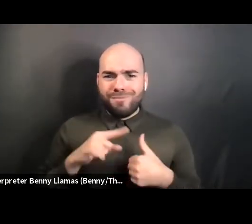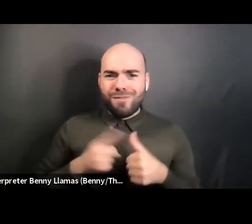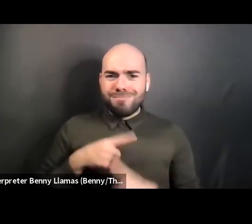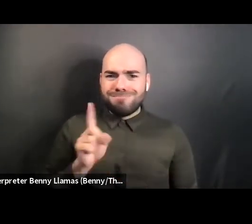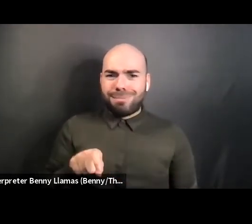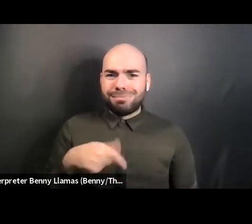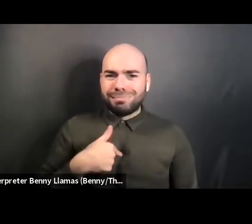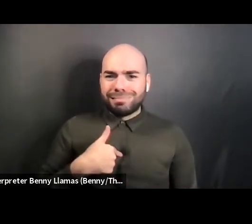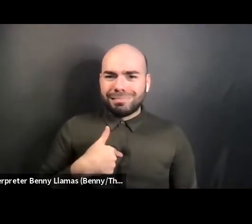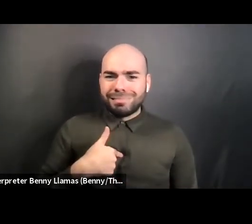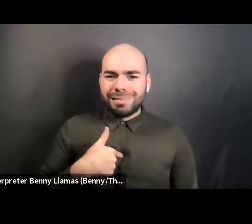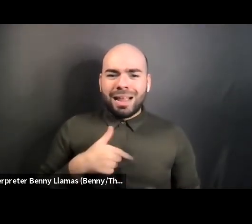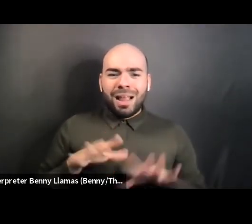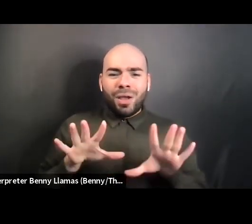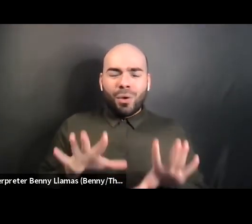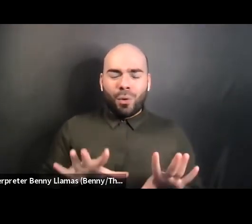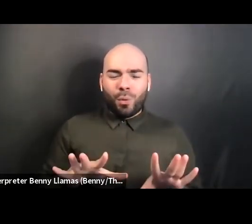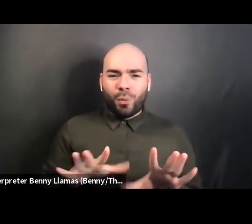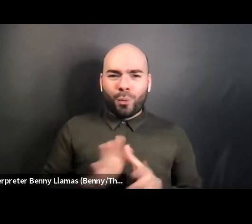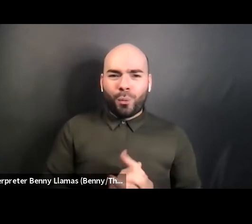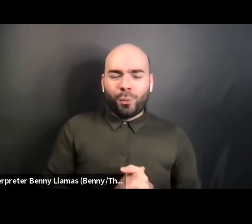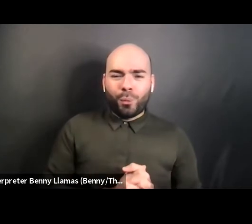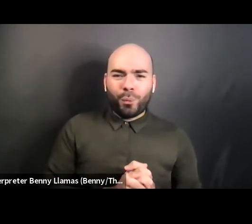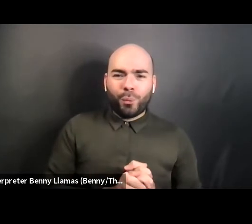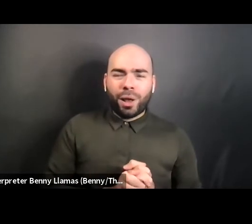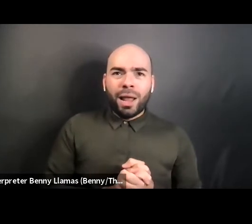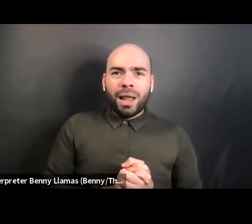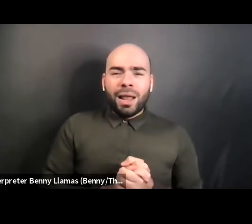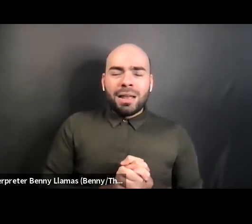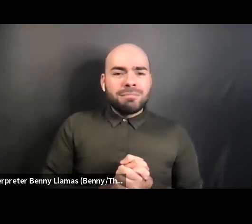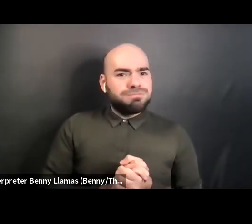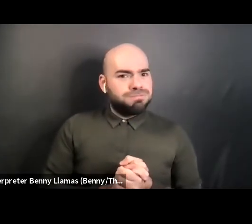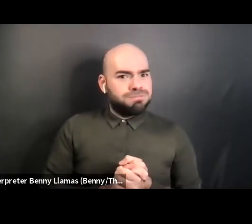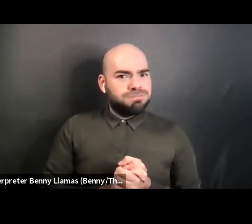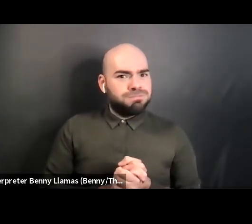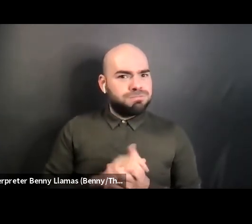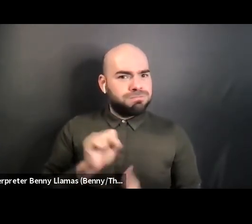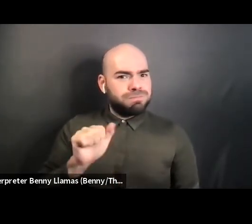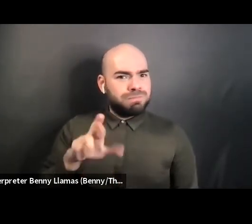And I'll invite you all to just, Sarah.